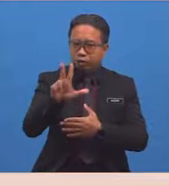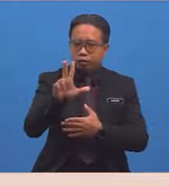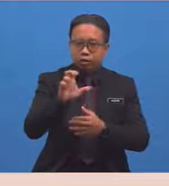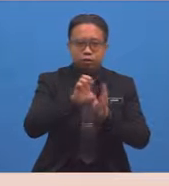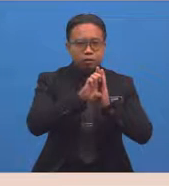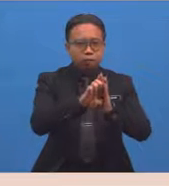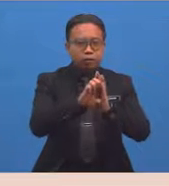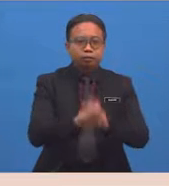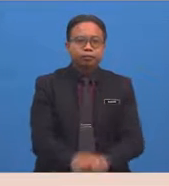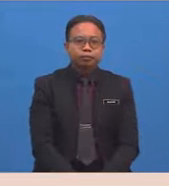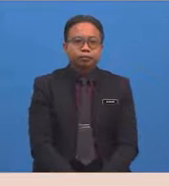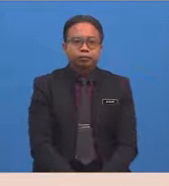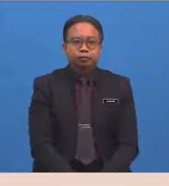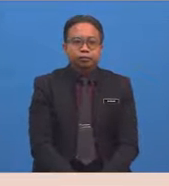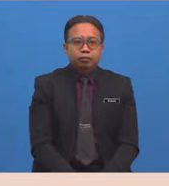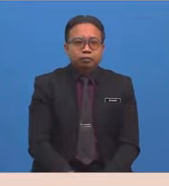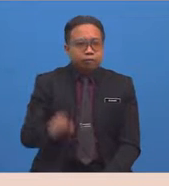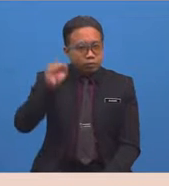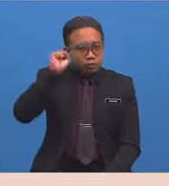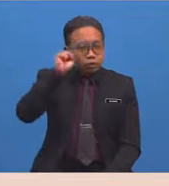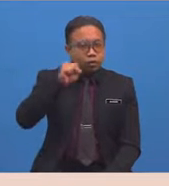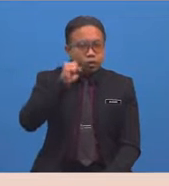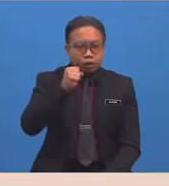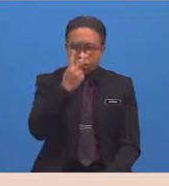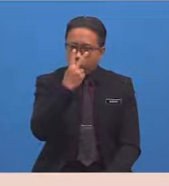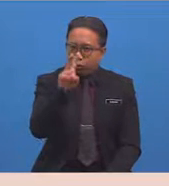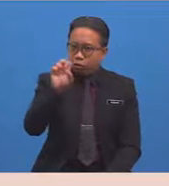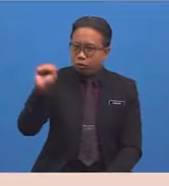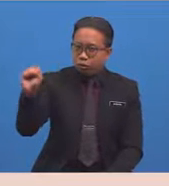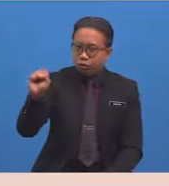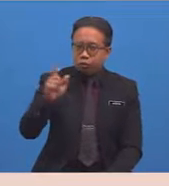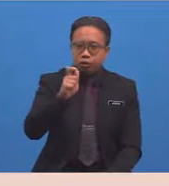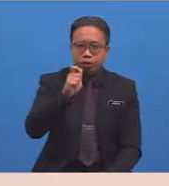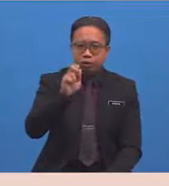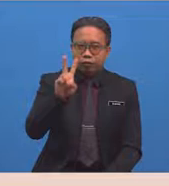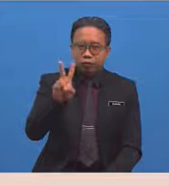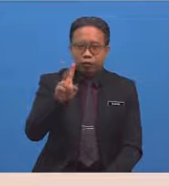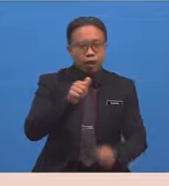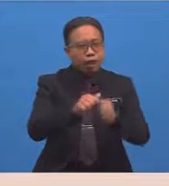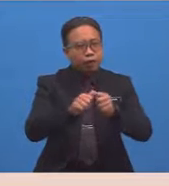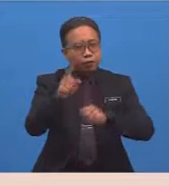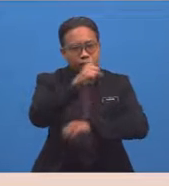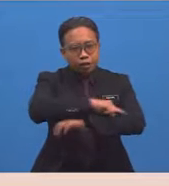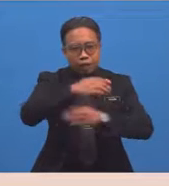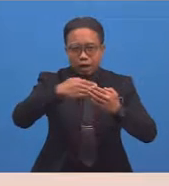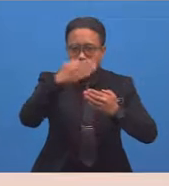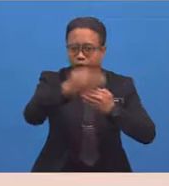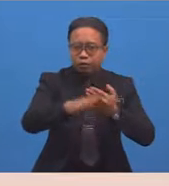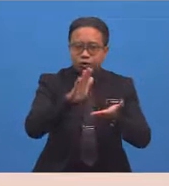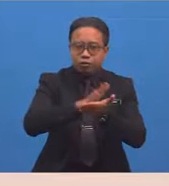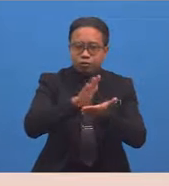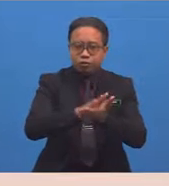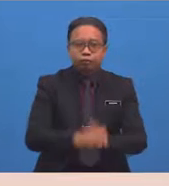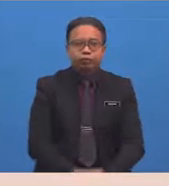example. She watches television every day after school. Similar